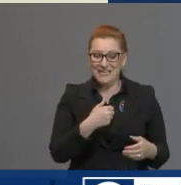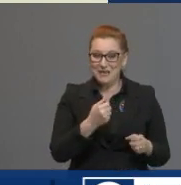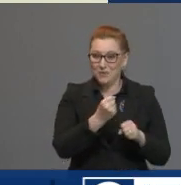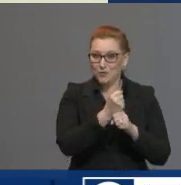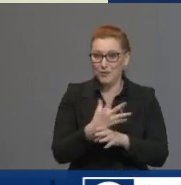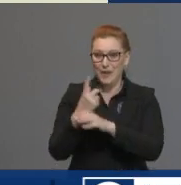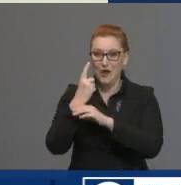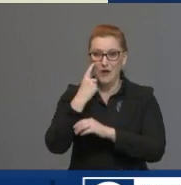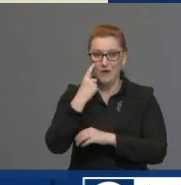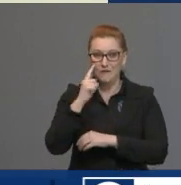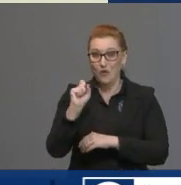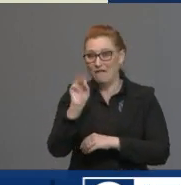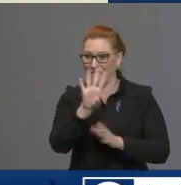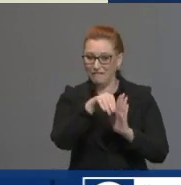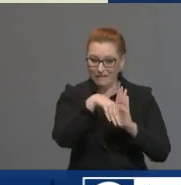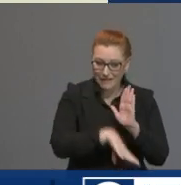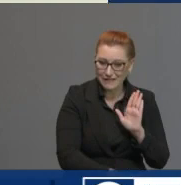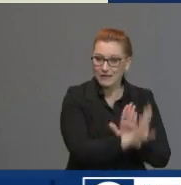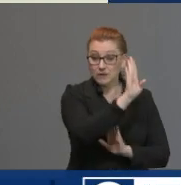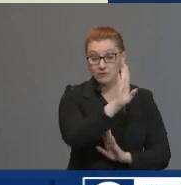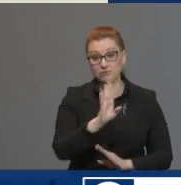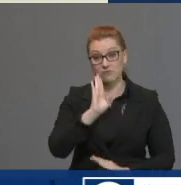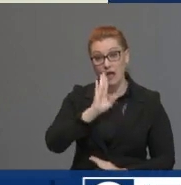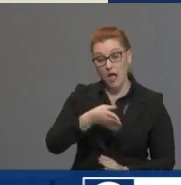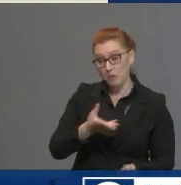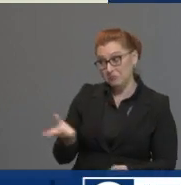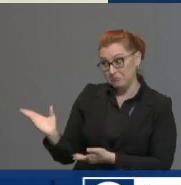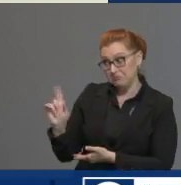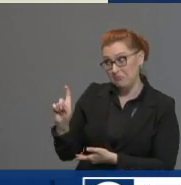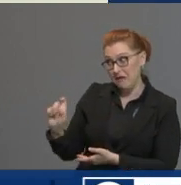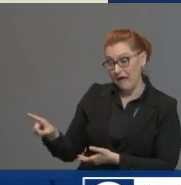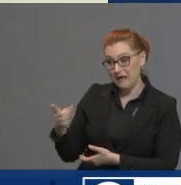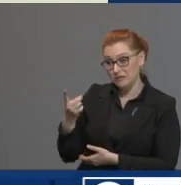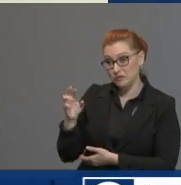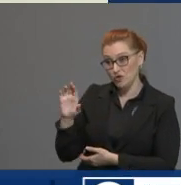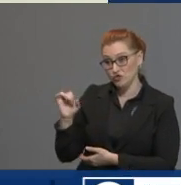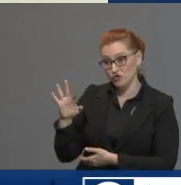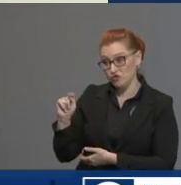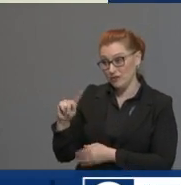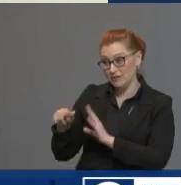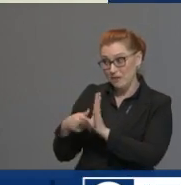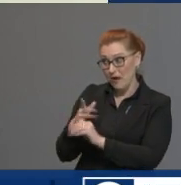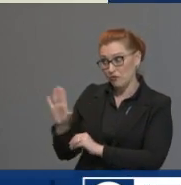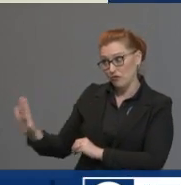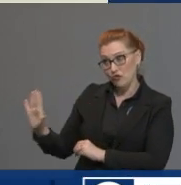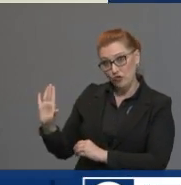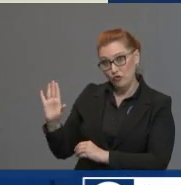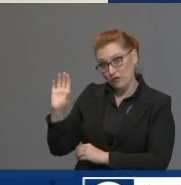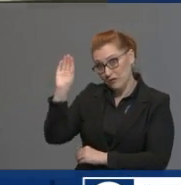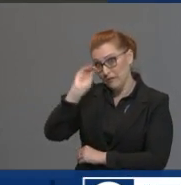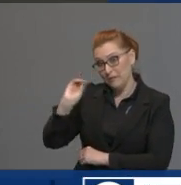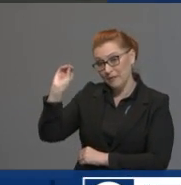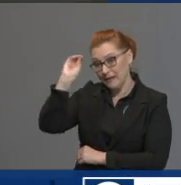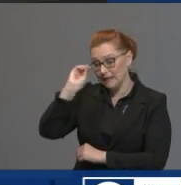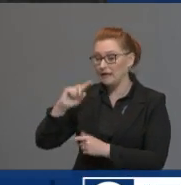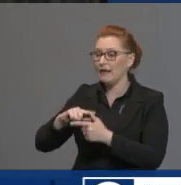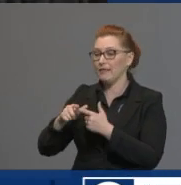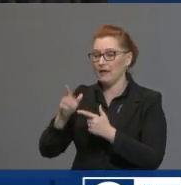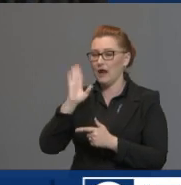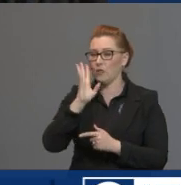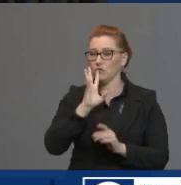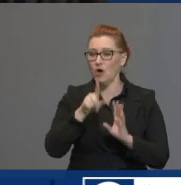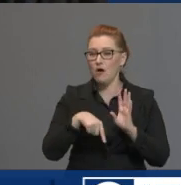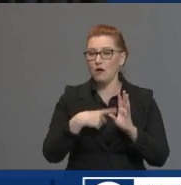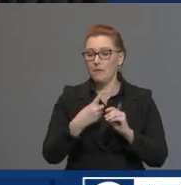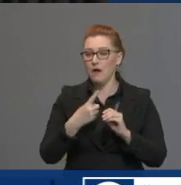preparing for the worst case scenario. I want to ask Dr. Christ, her thoughts are where we are on the coronavirus, and then I want to